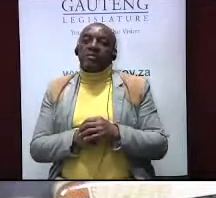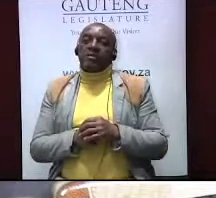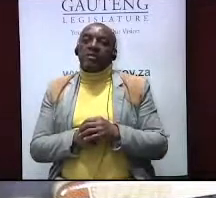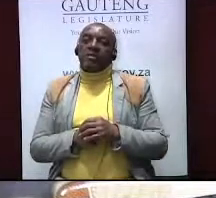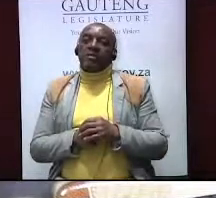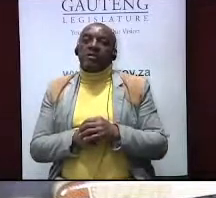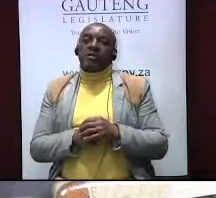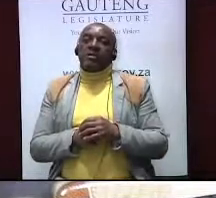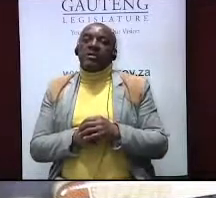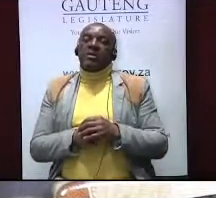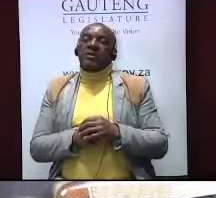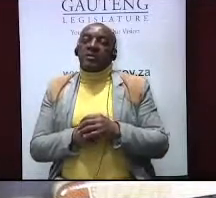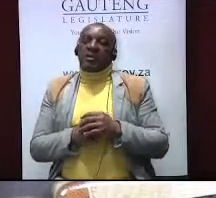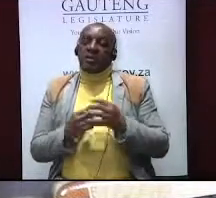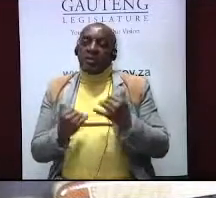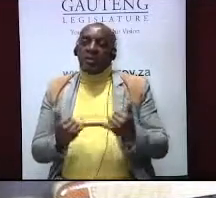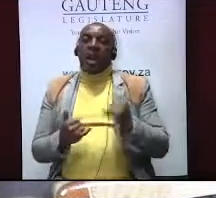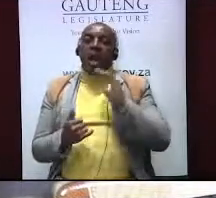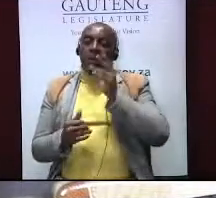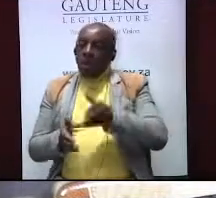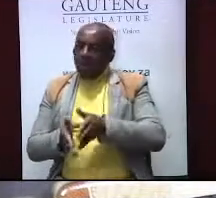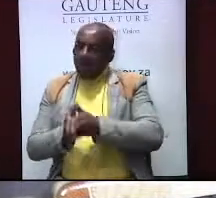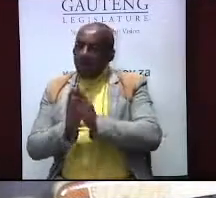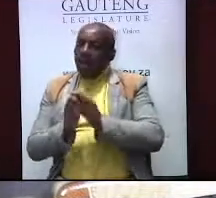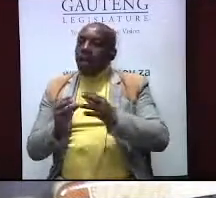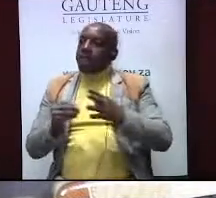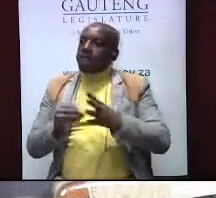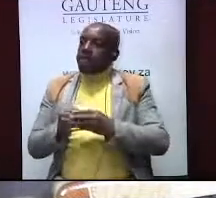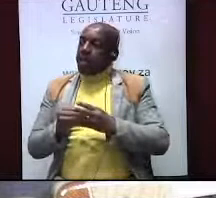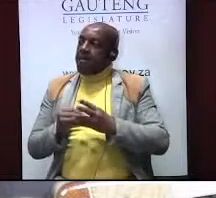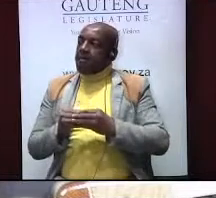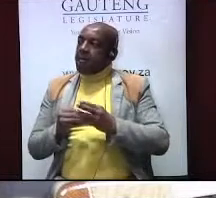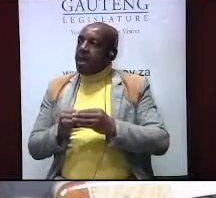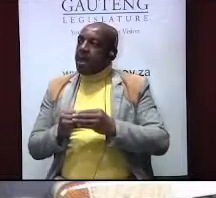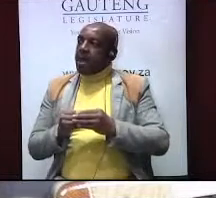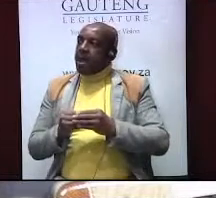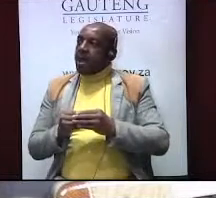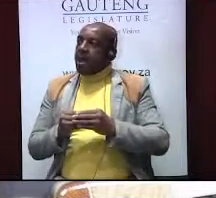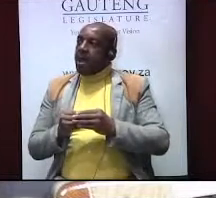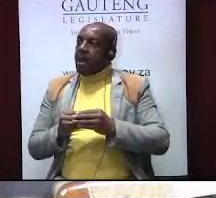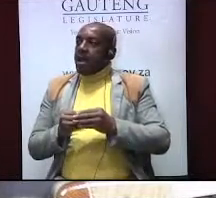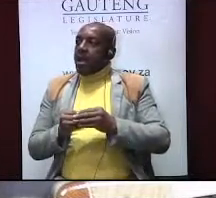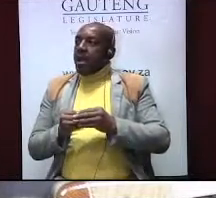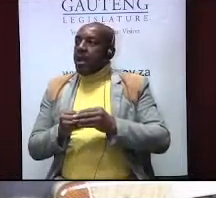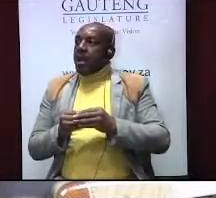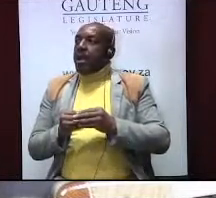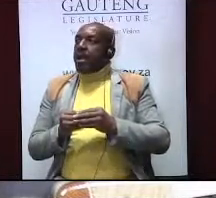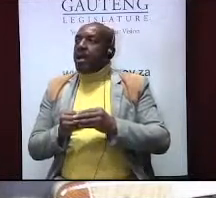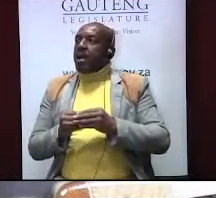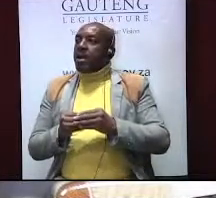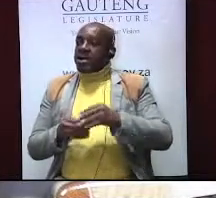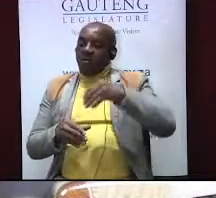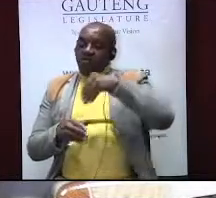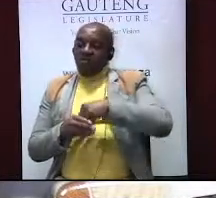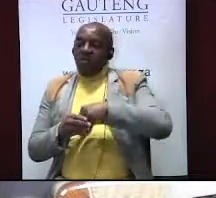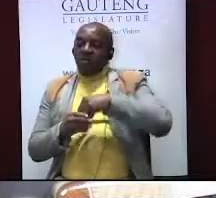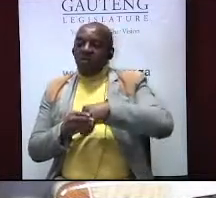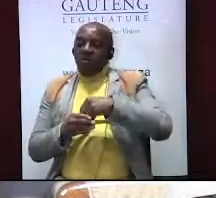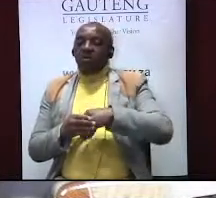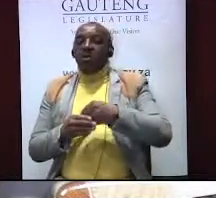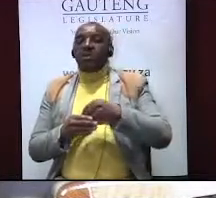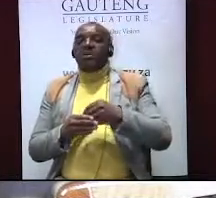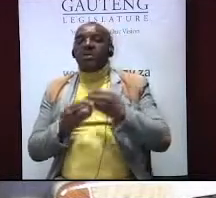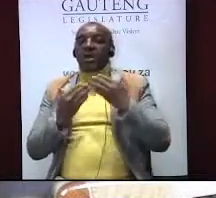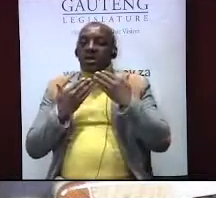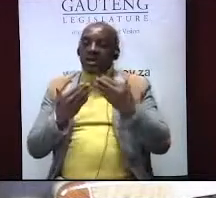on that note and request Member Engelbrecht to deliver the vote of thanks. And maybe just to indicate that